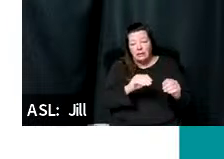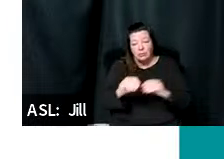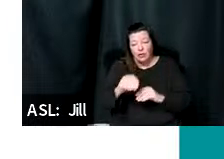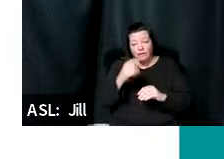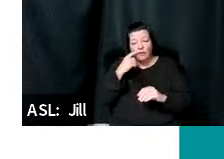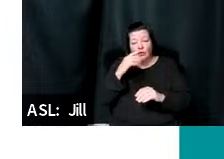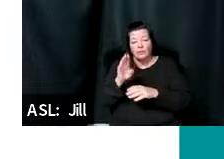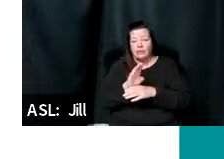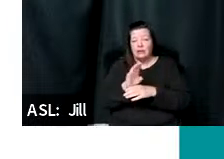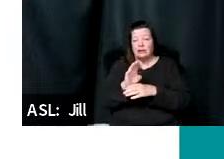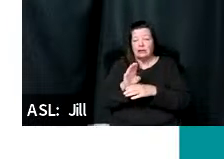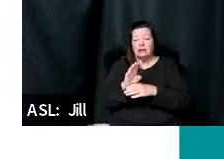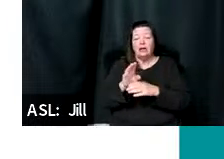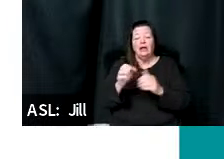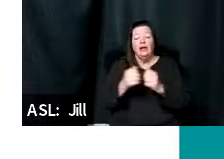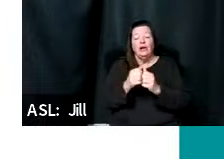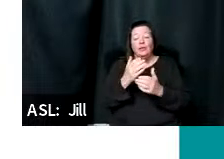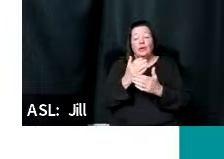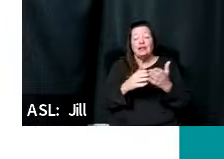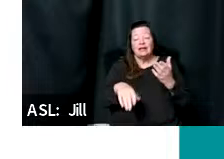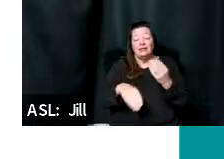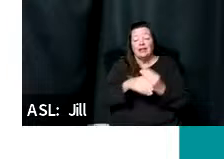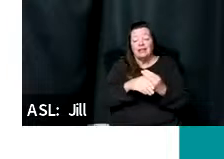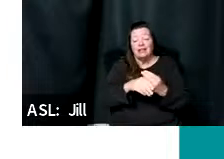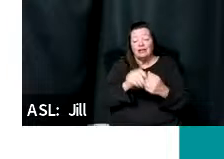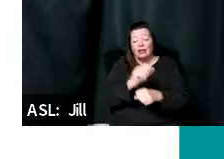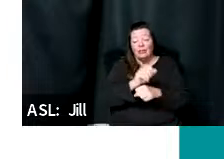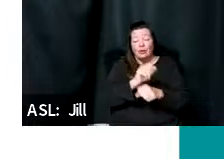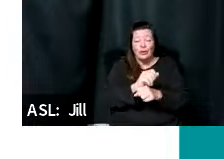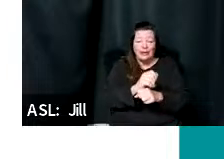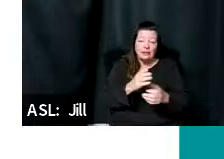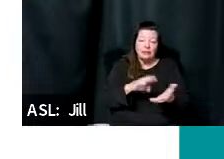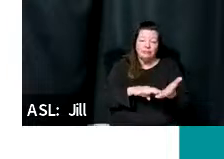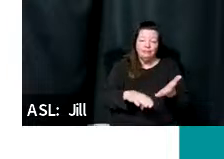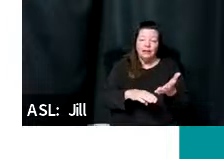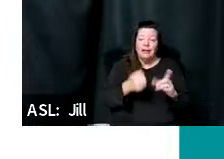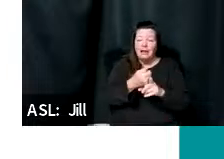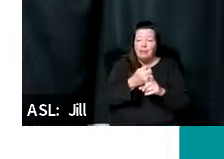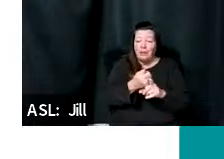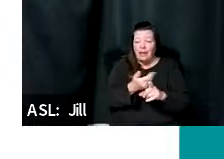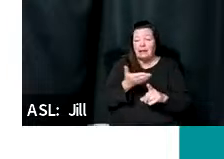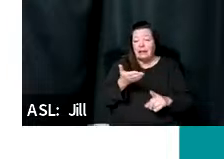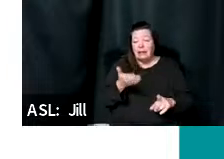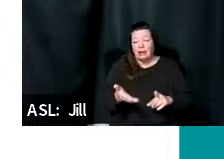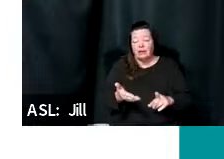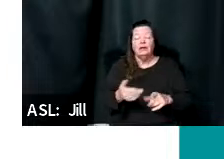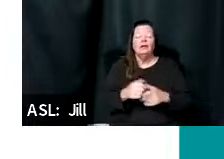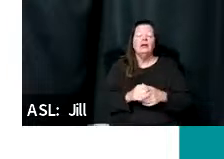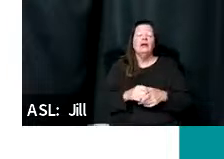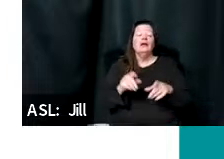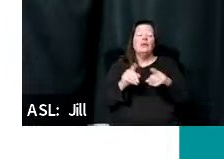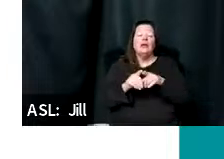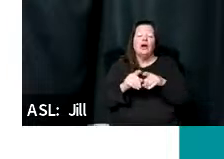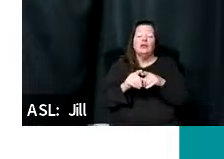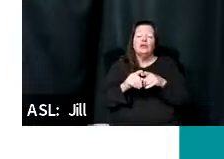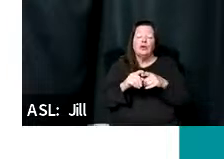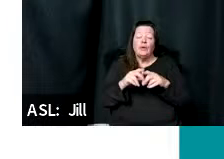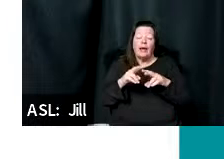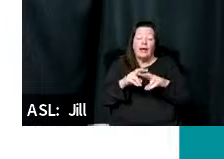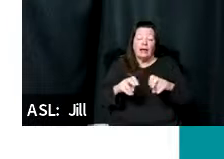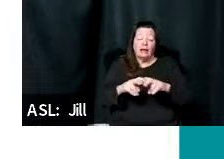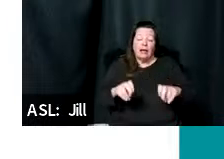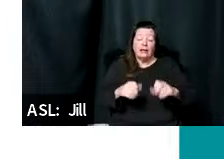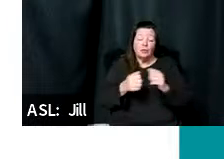with some additional employees being potentially impacted there. We also analyzed that with one of the